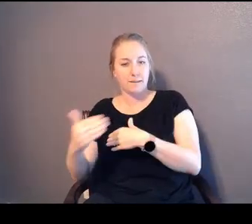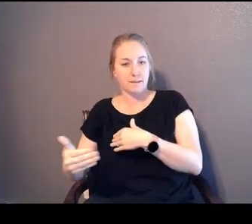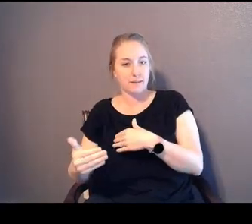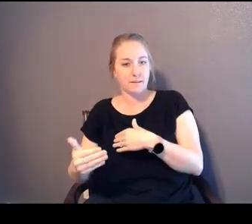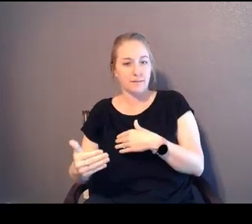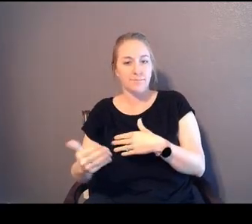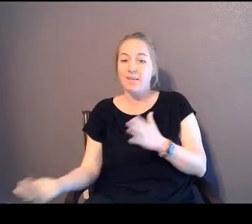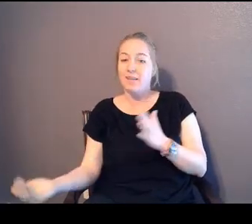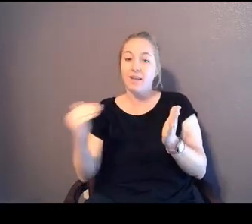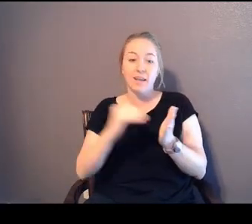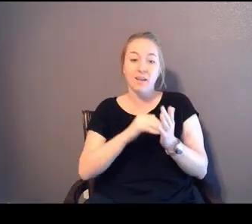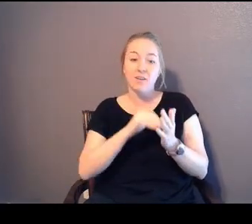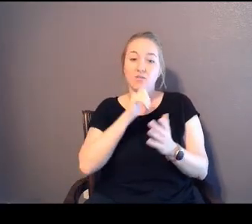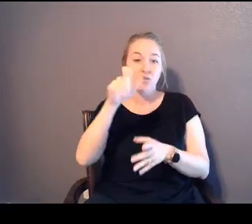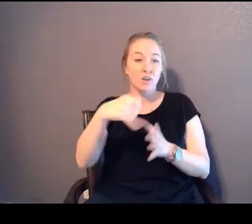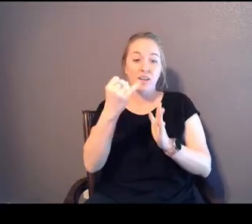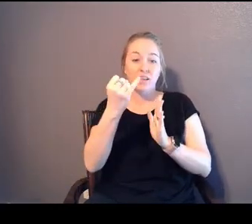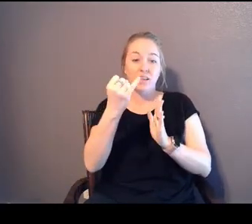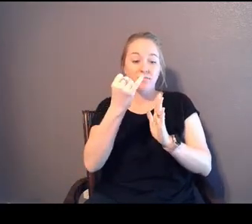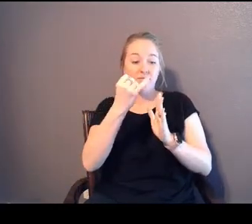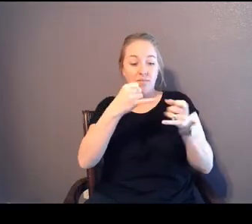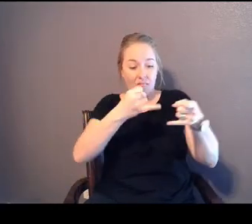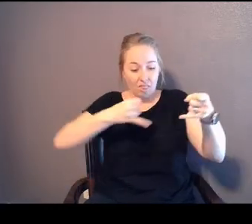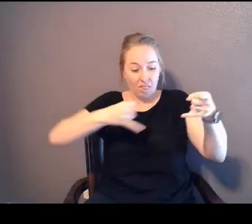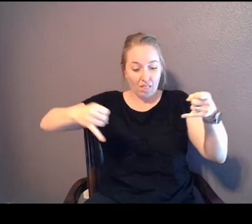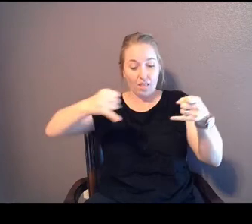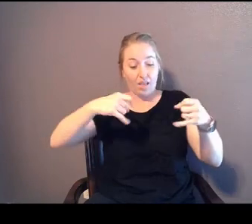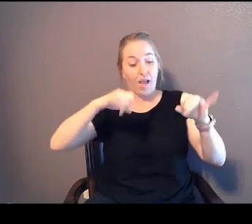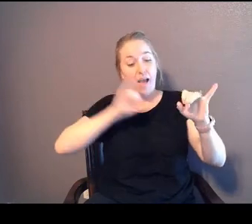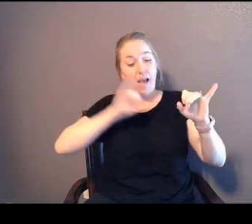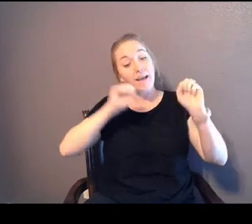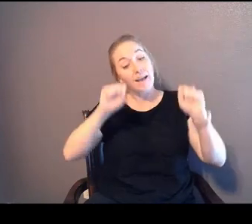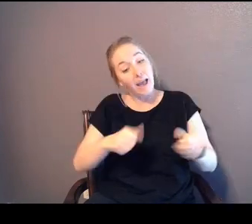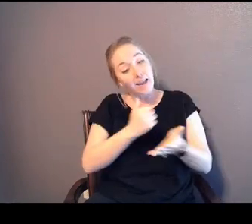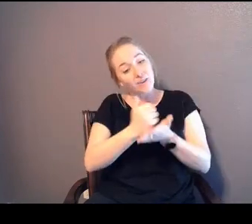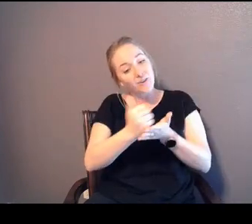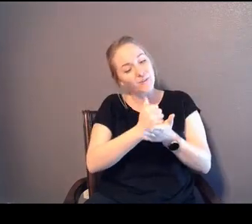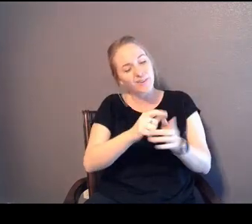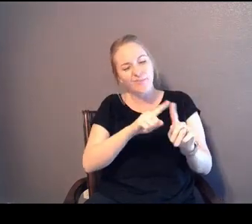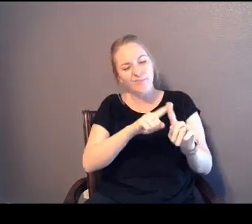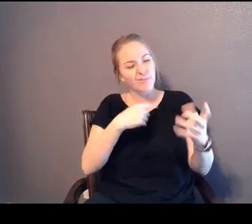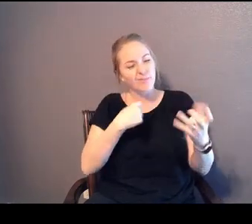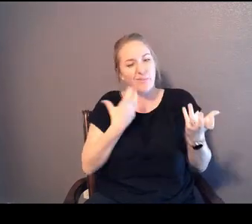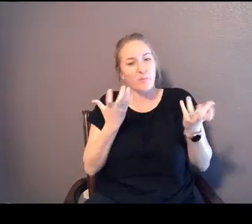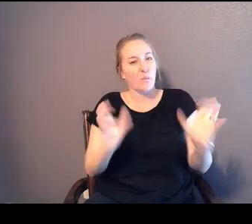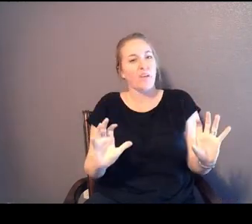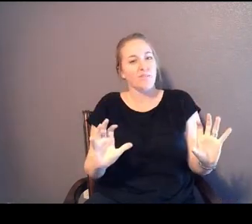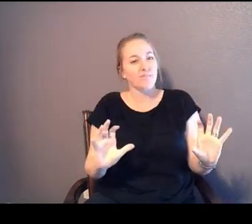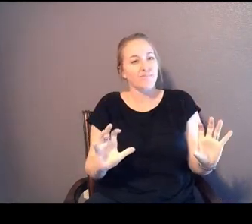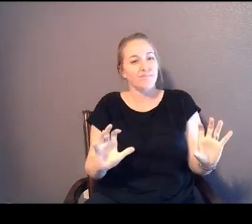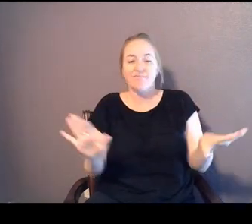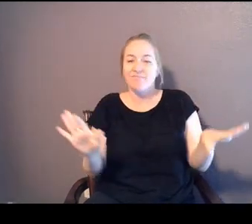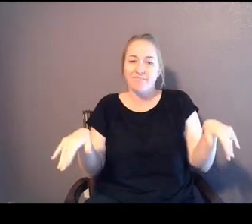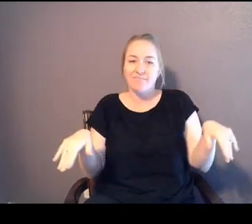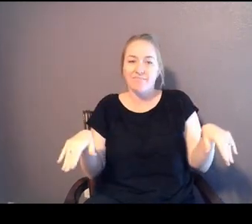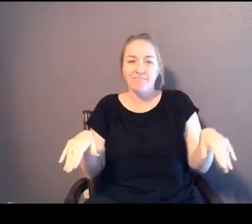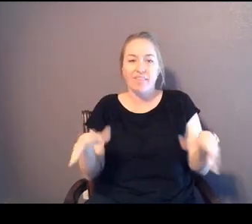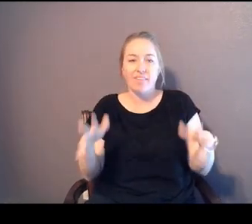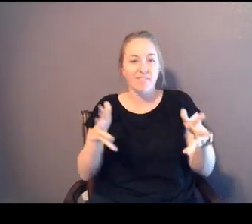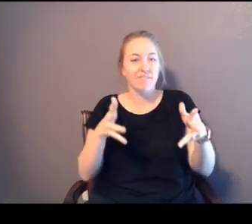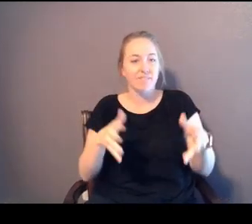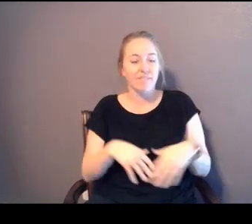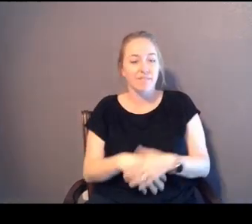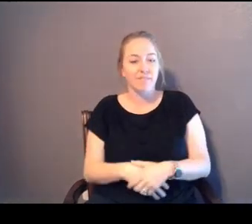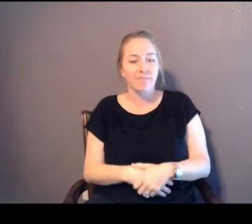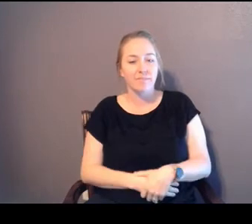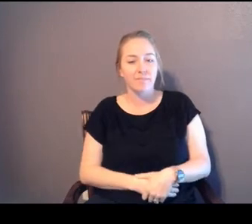I could erase it, but I really don't have to. It won't bother us by the end, you'll see. Okay,